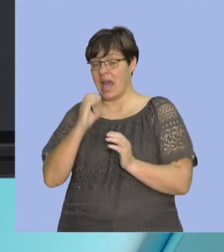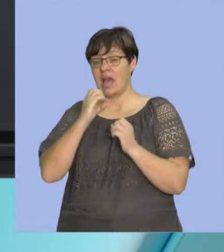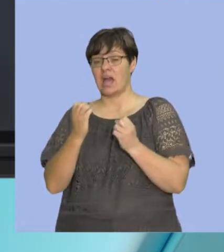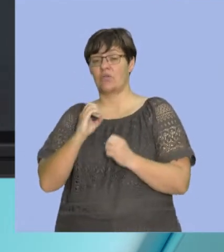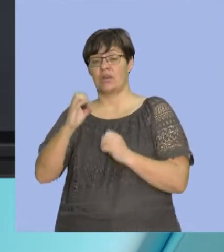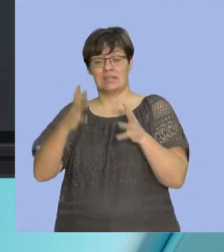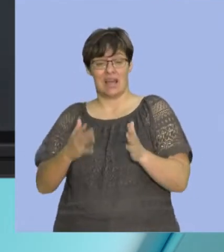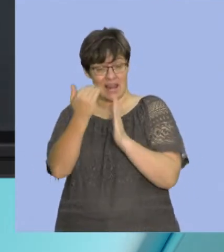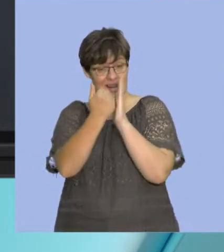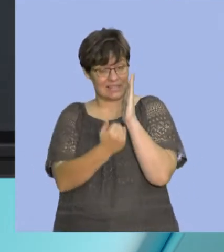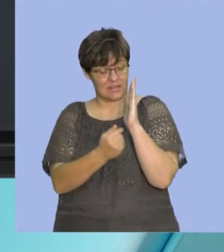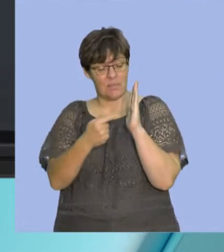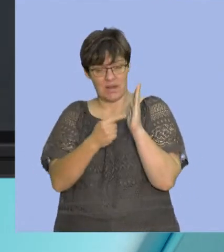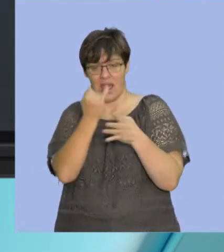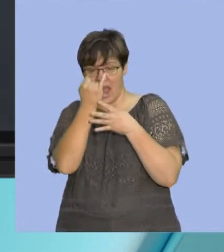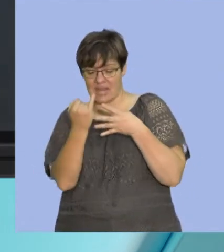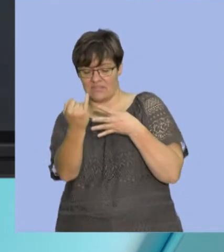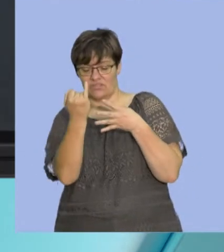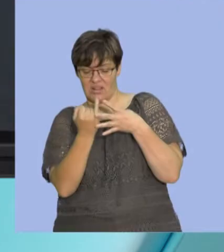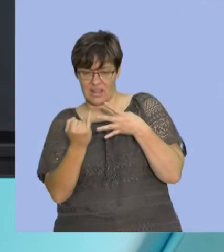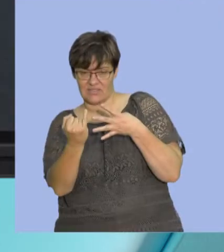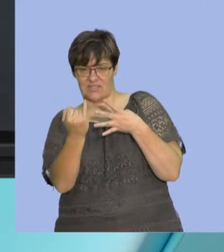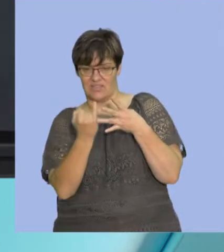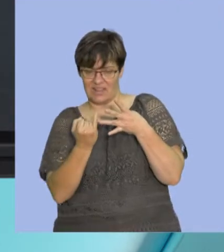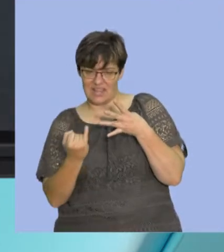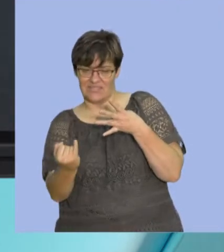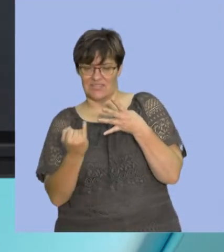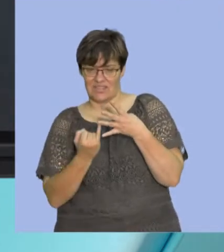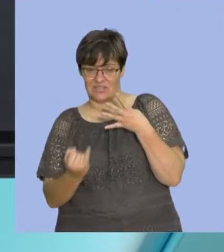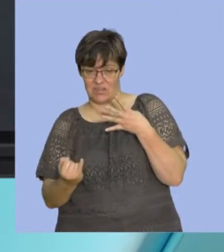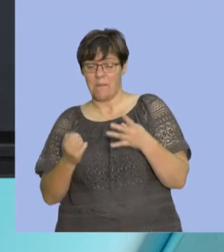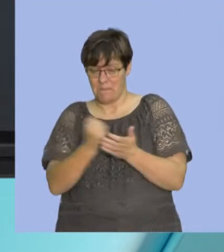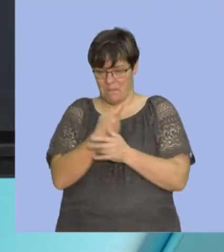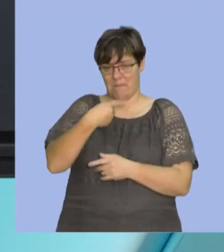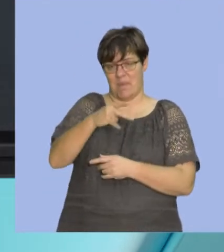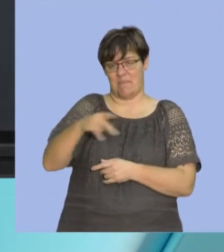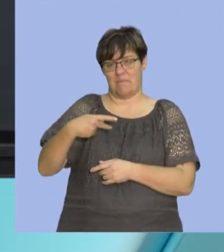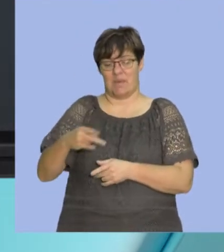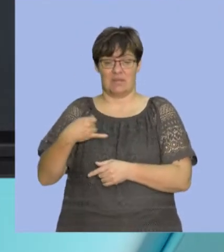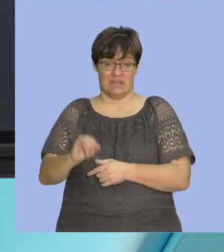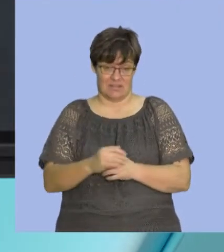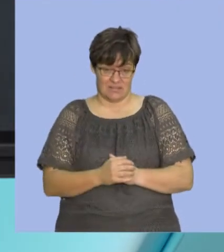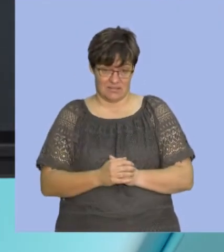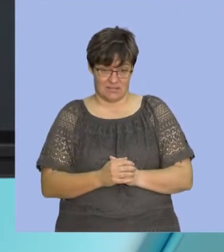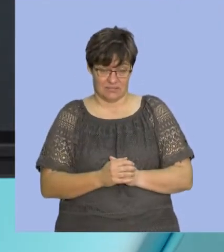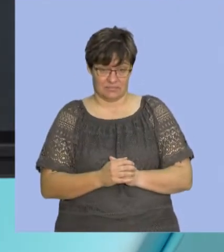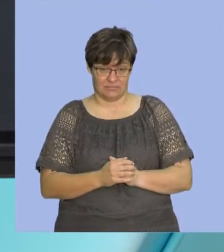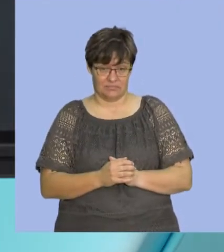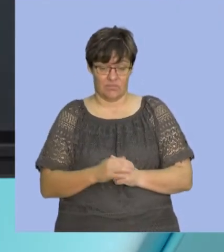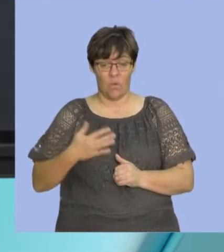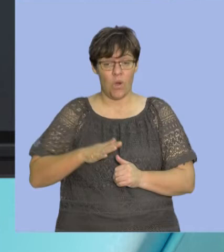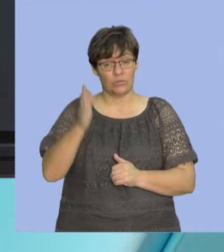list are the individual creditors that you owe money to. So, if you want to